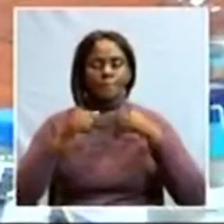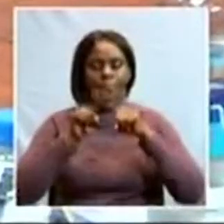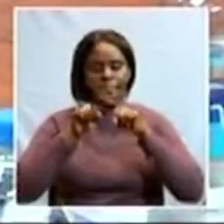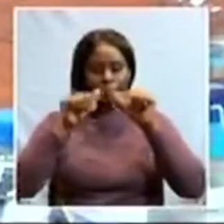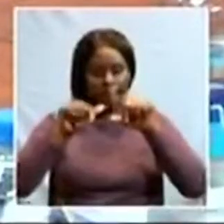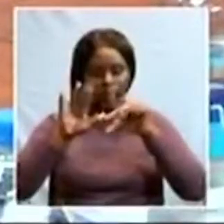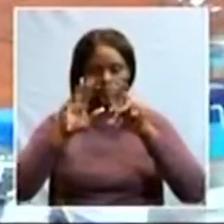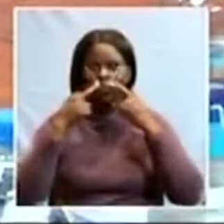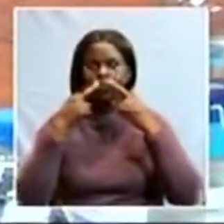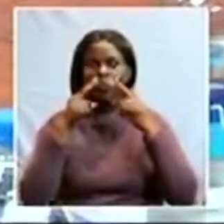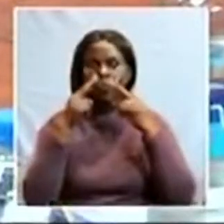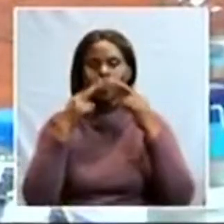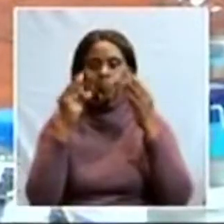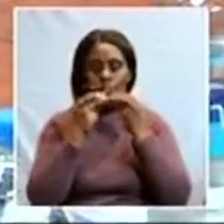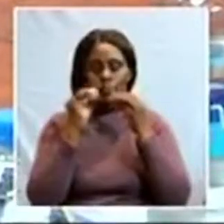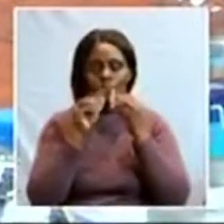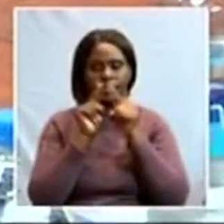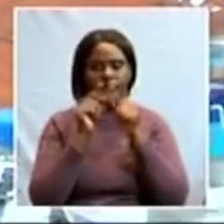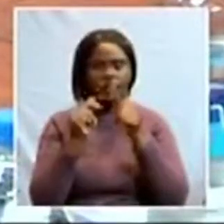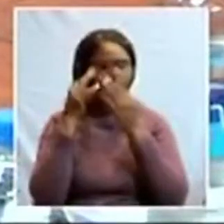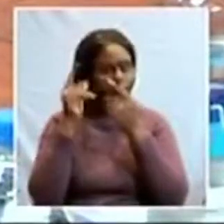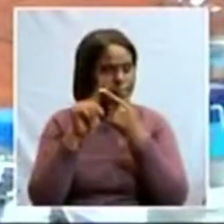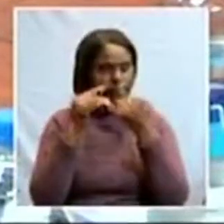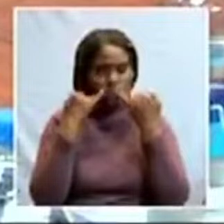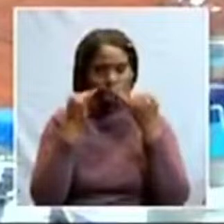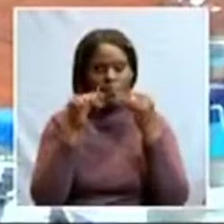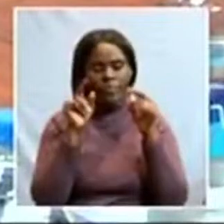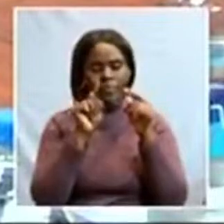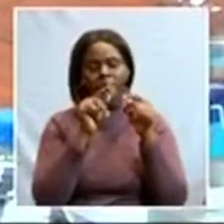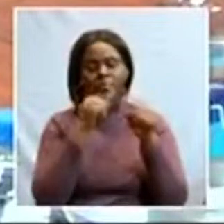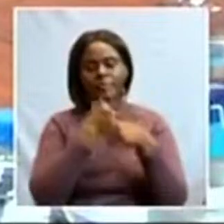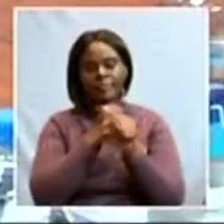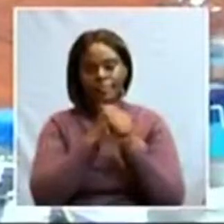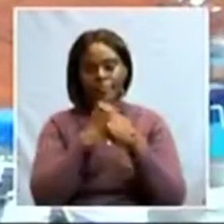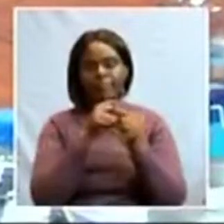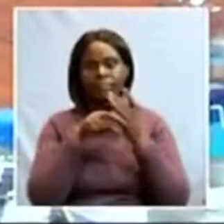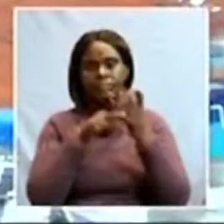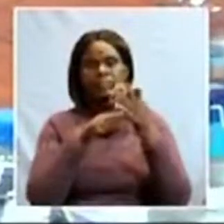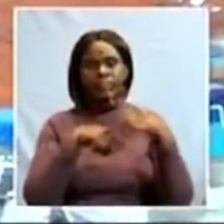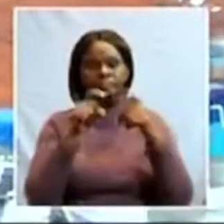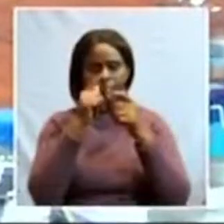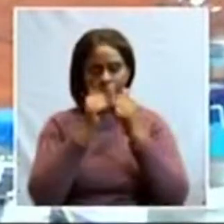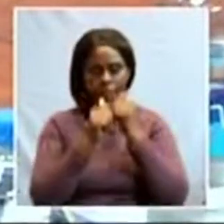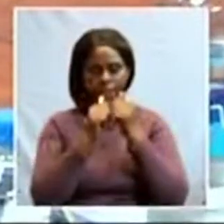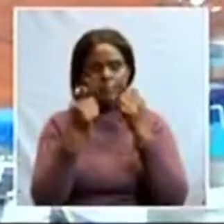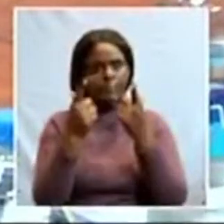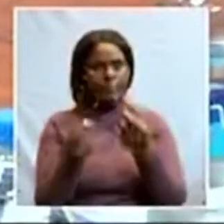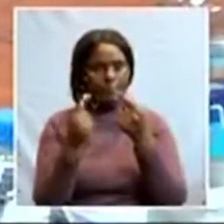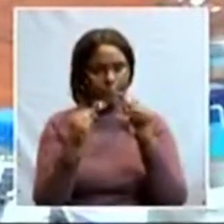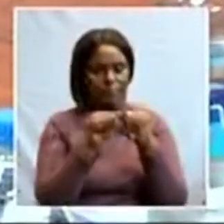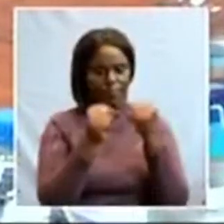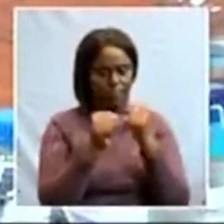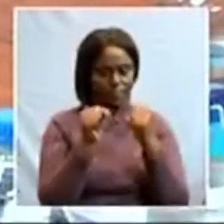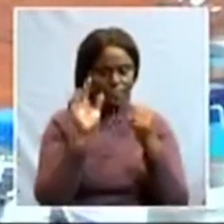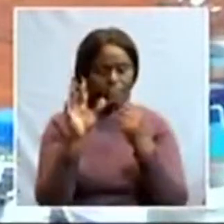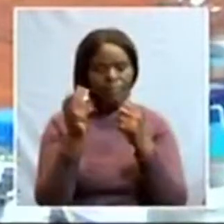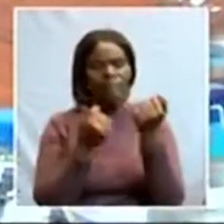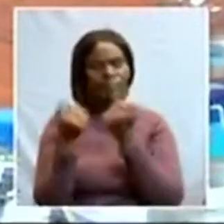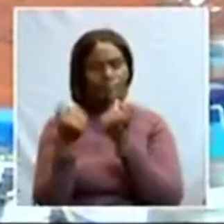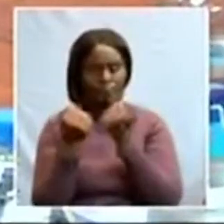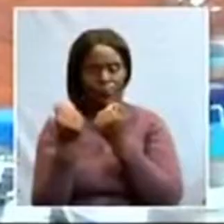auditor's findings and wishes to state that the variance was caused by transport challenges due to frequent breakdown of